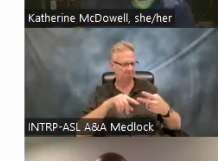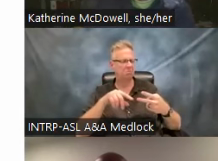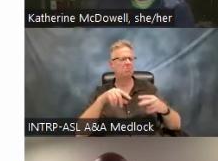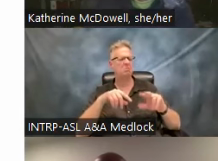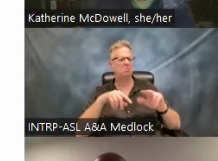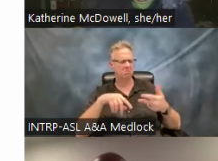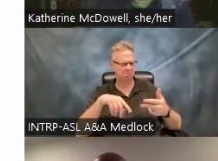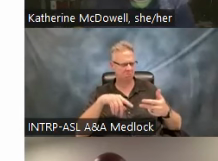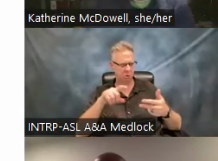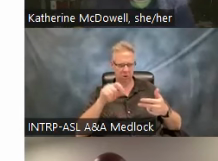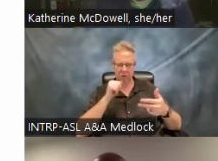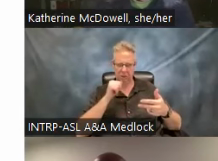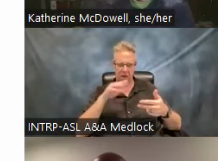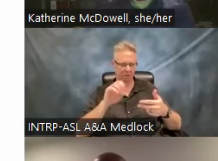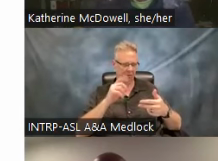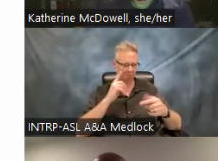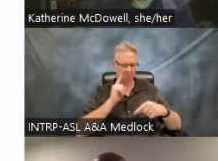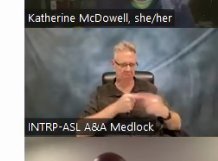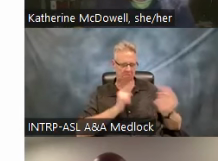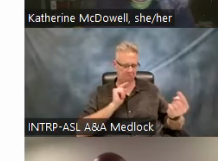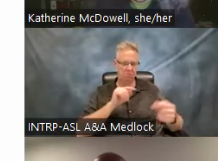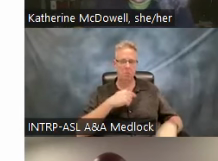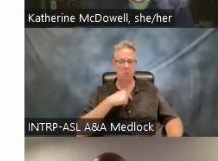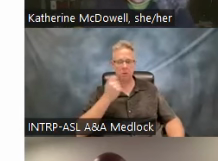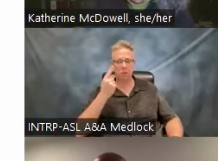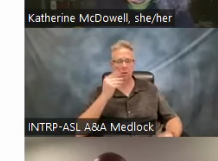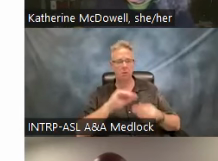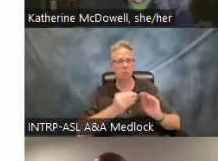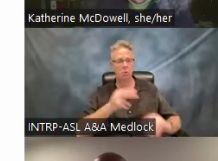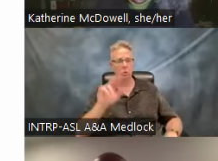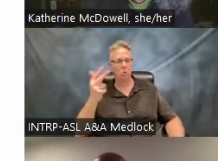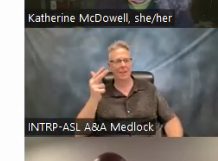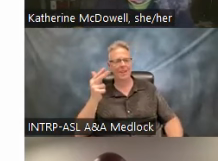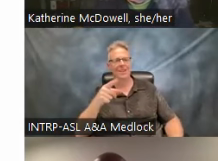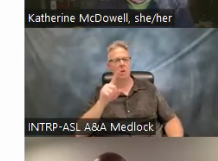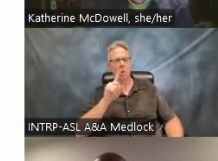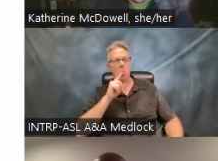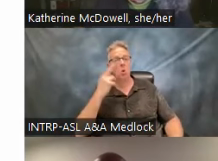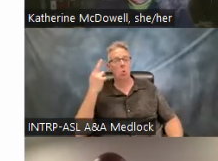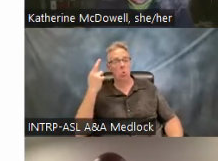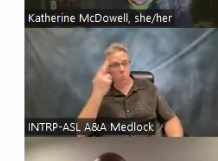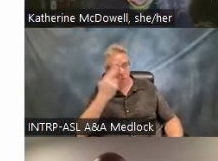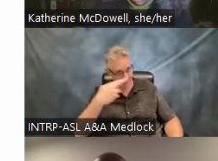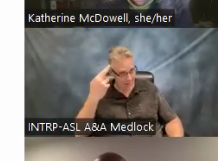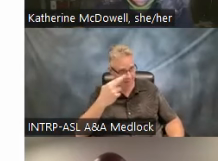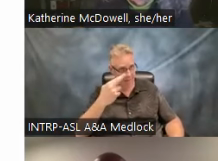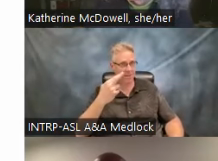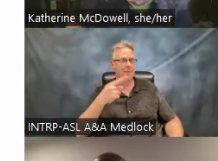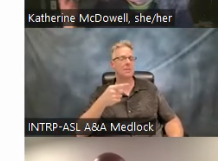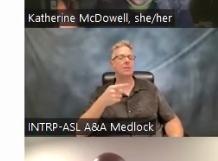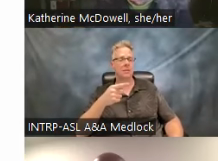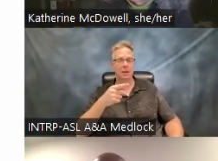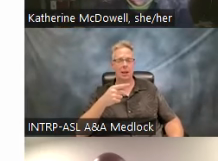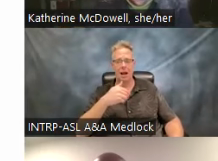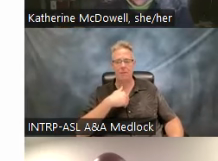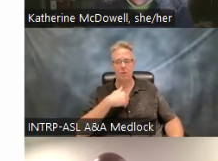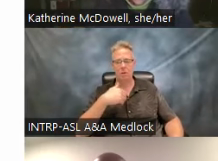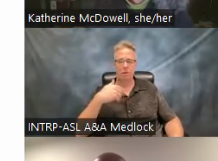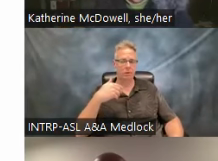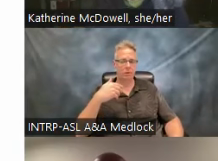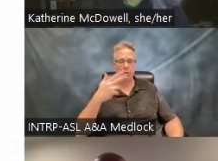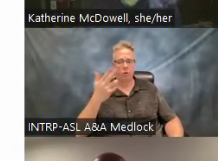that controversial. My understanding is point number 3 is really why we have had 13 or whatever number